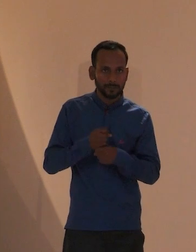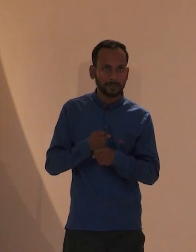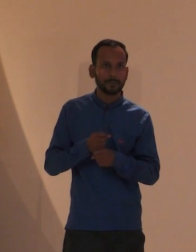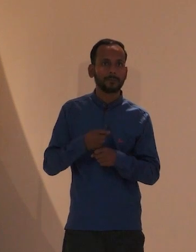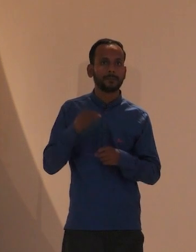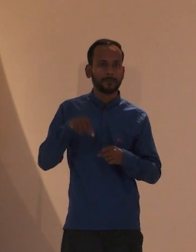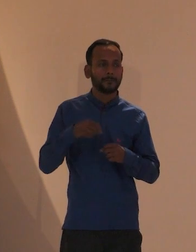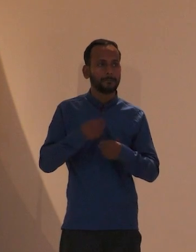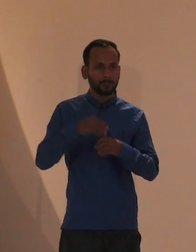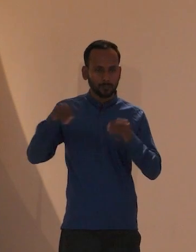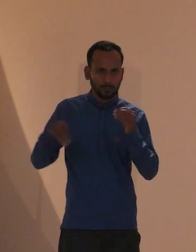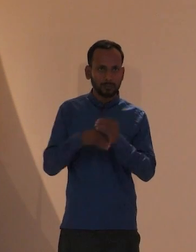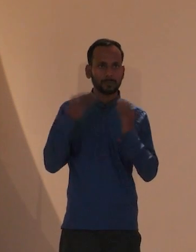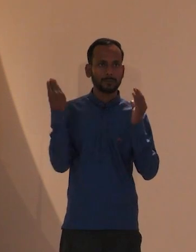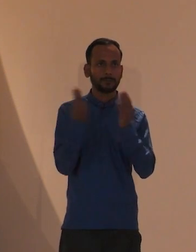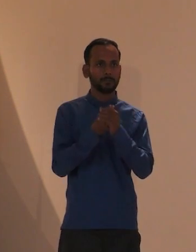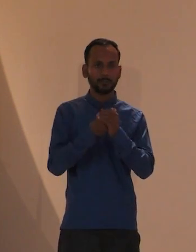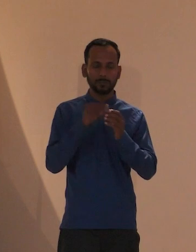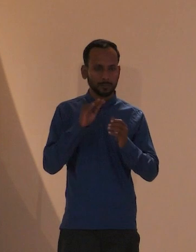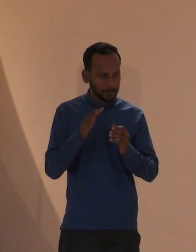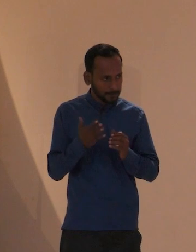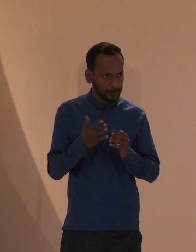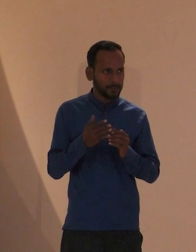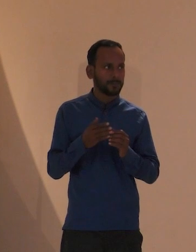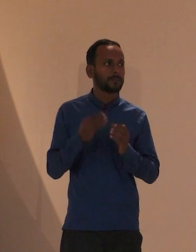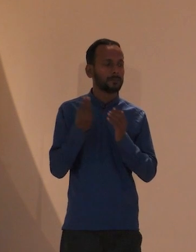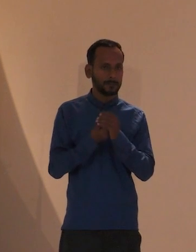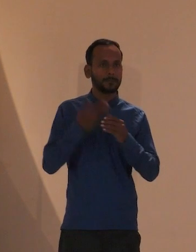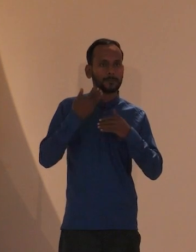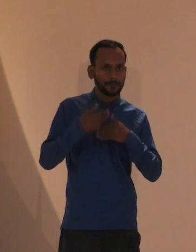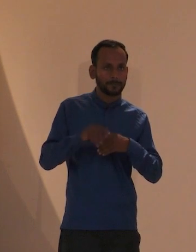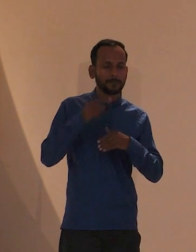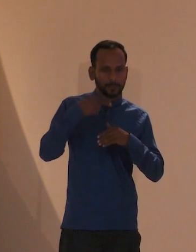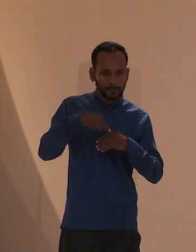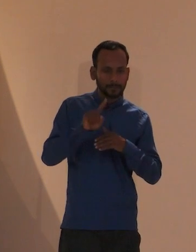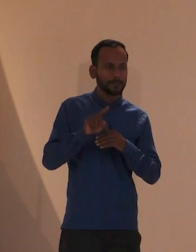yet assembled it. We plan to assemble it as part of an exhibit by itself.